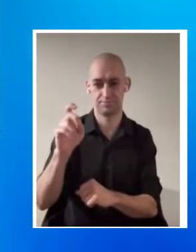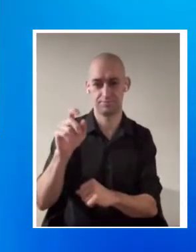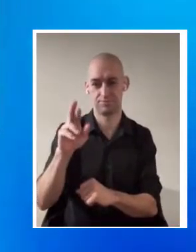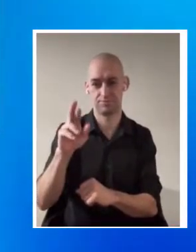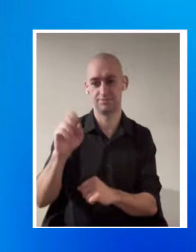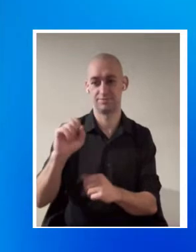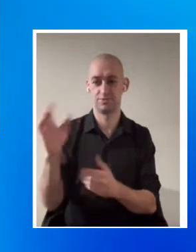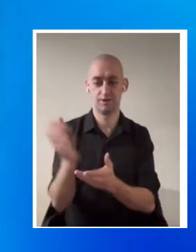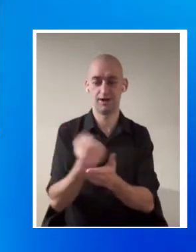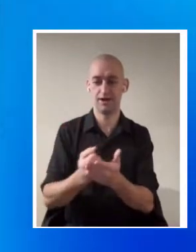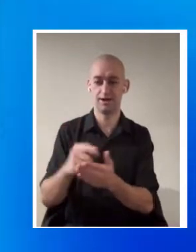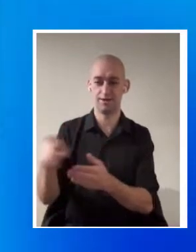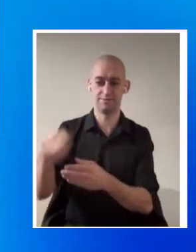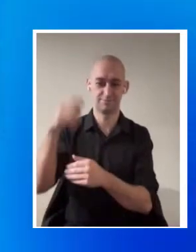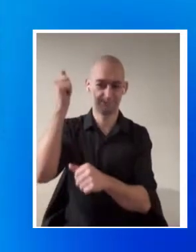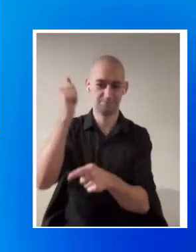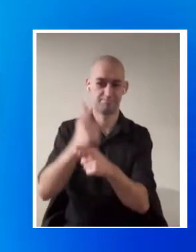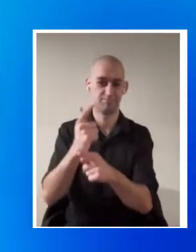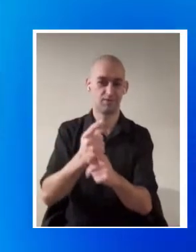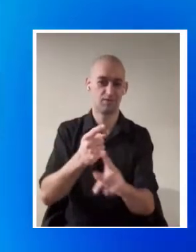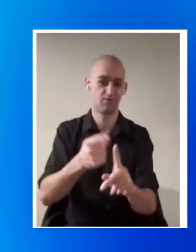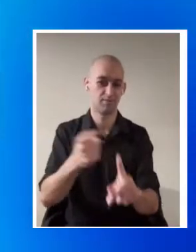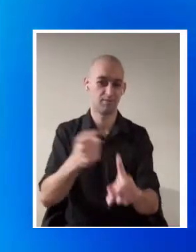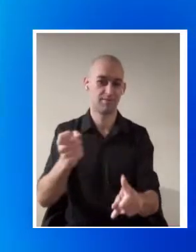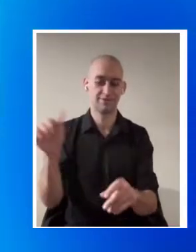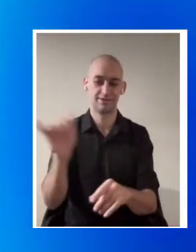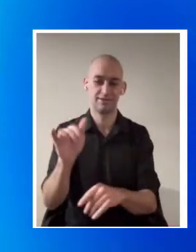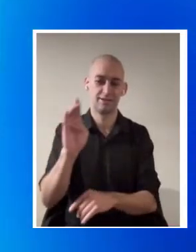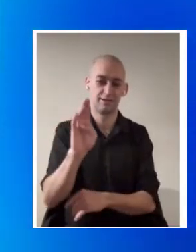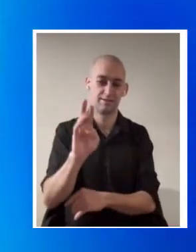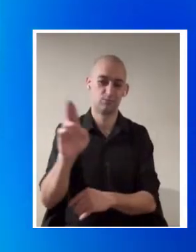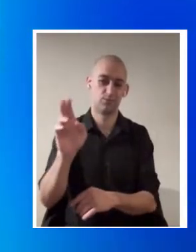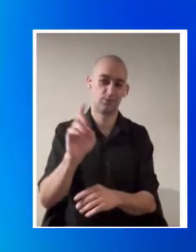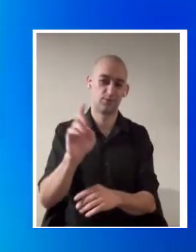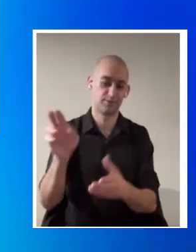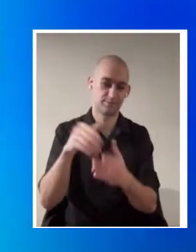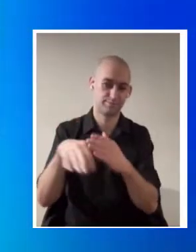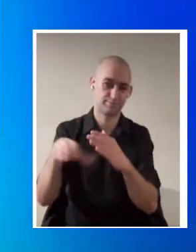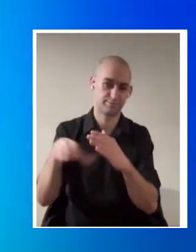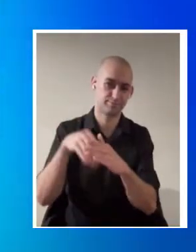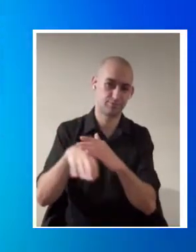$27,330, if you break it down by 12 months, it's equal to